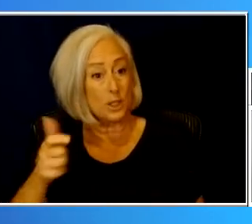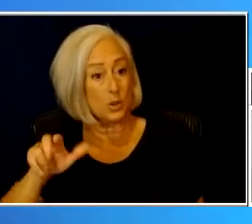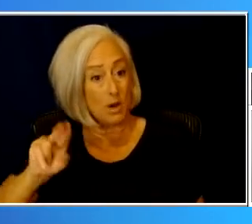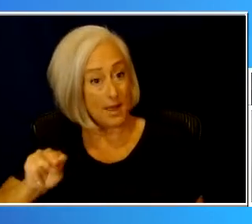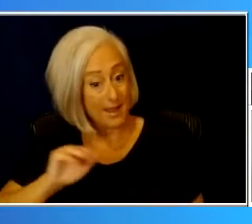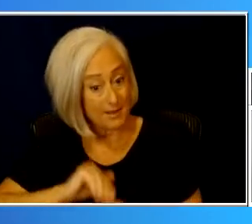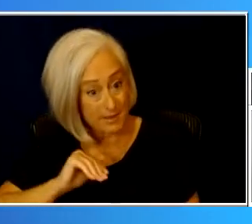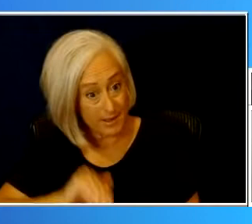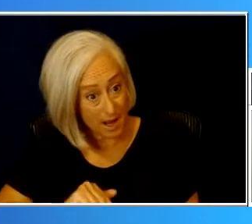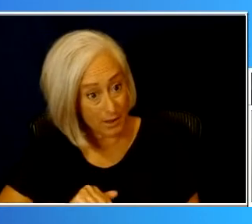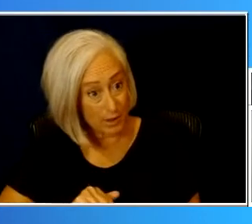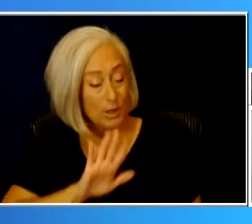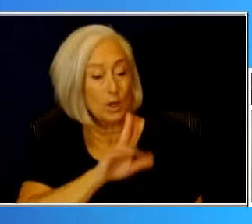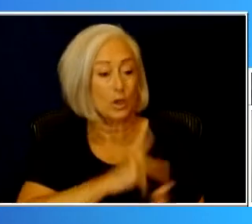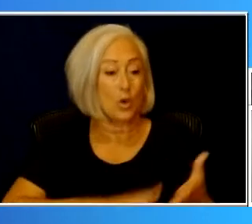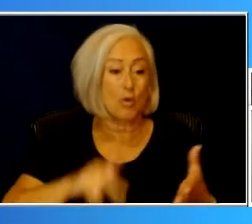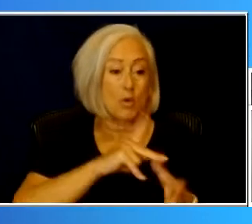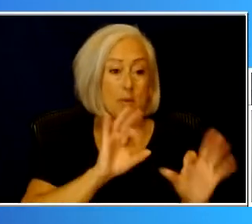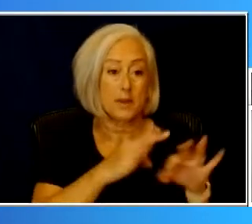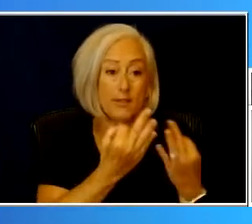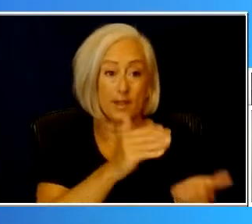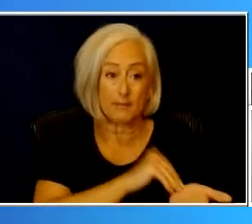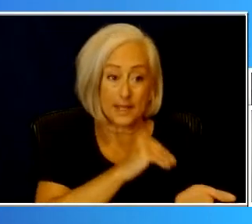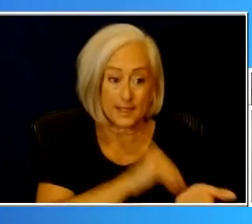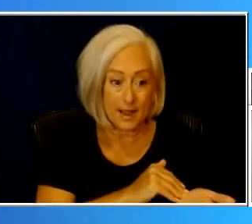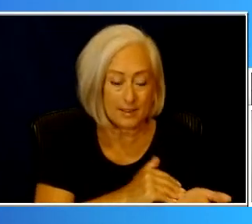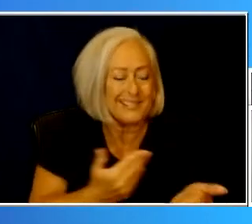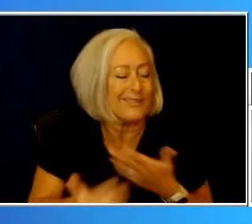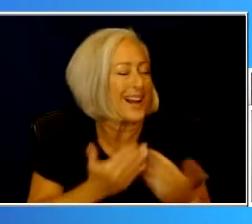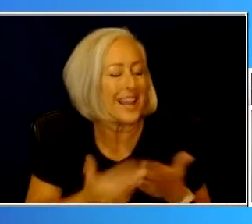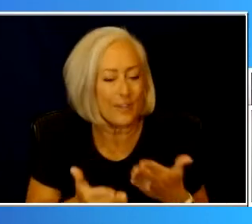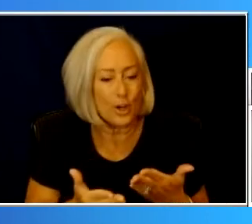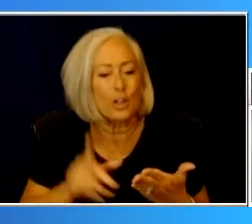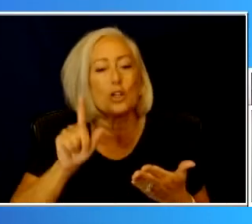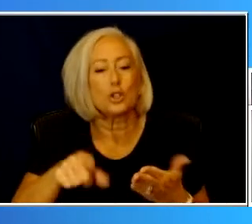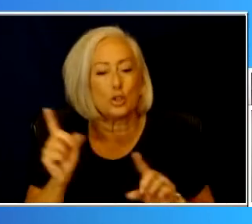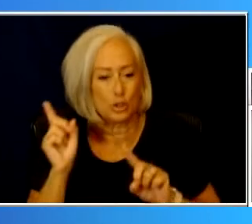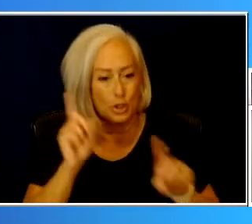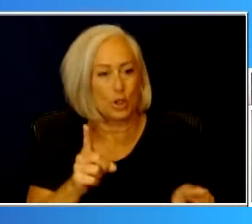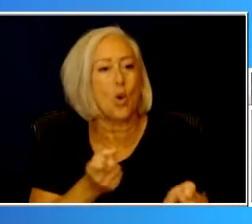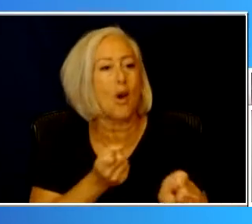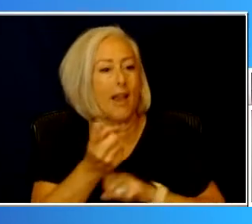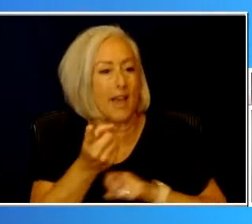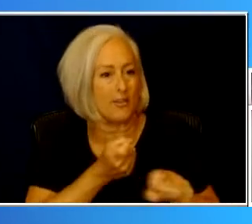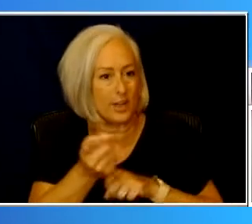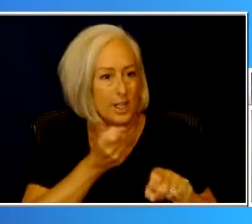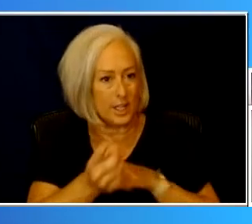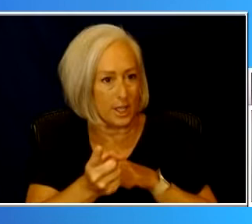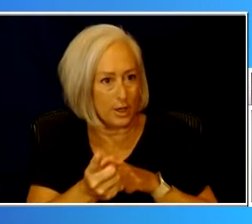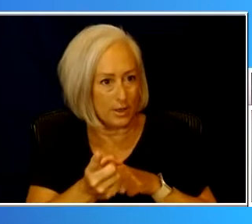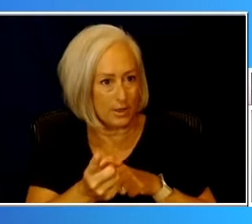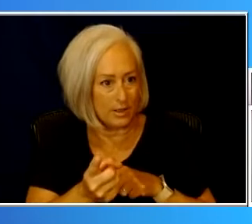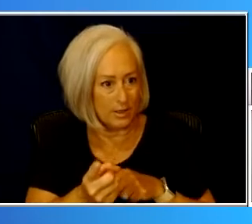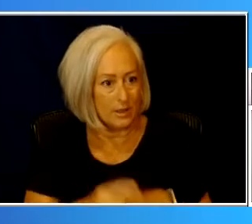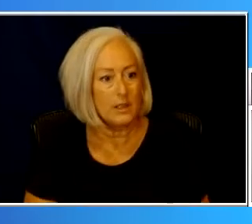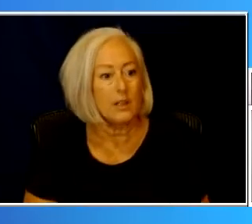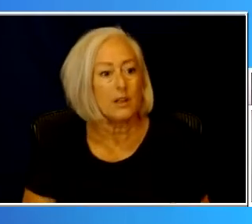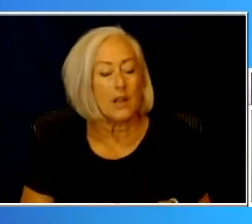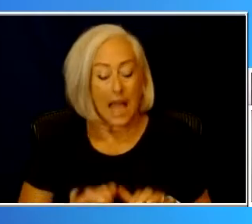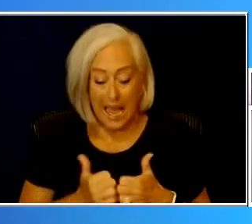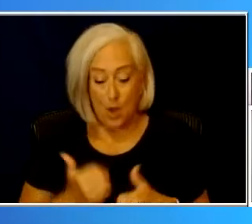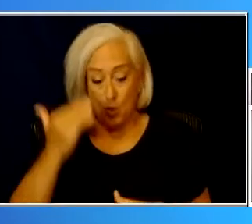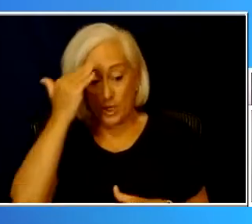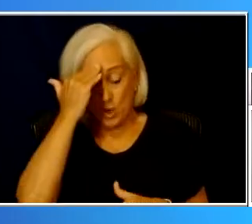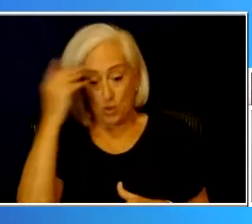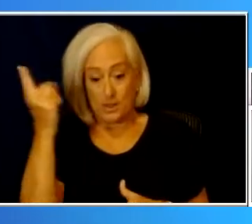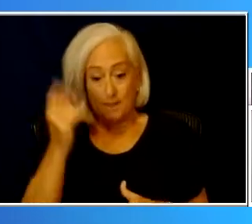that you get an exam, because there's so many things that, that the way that we know something's wrong is that we compare